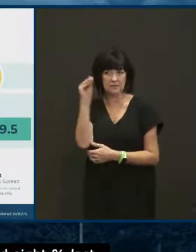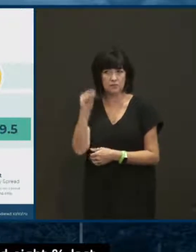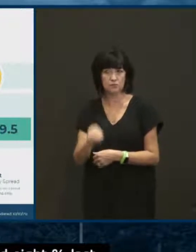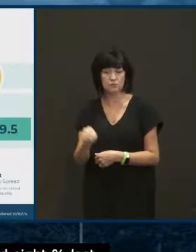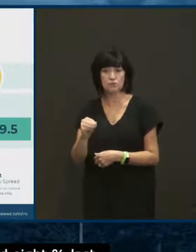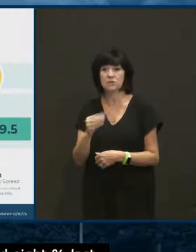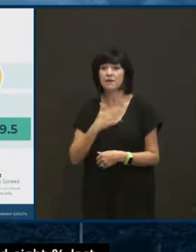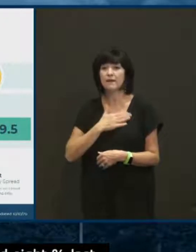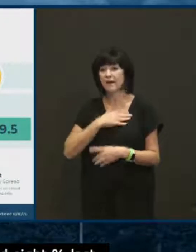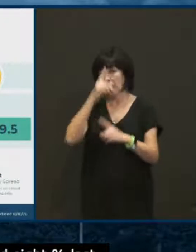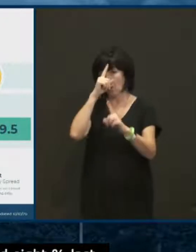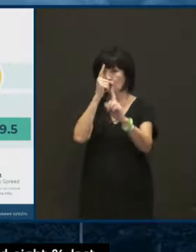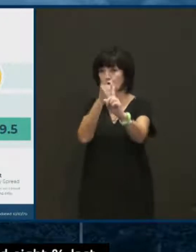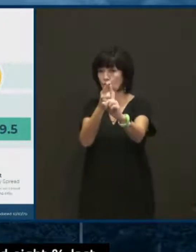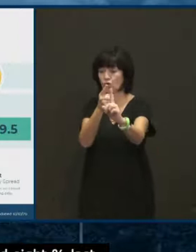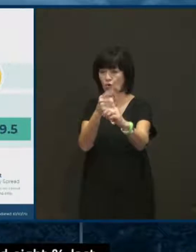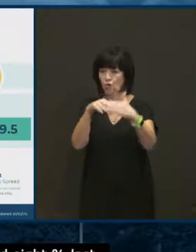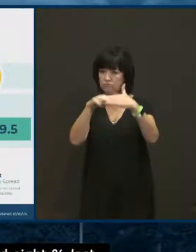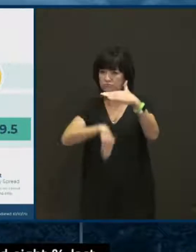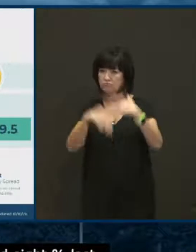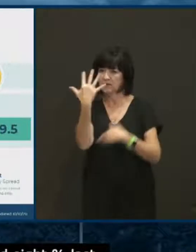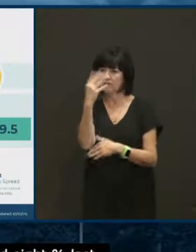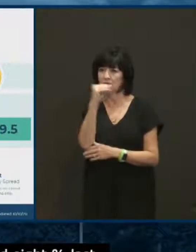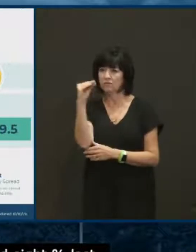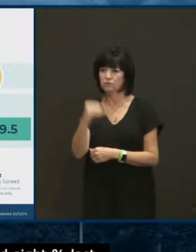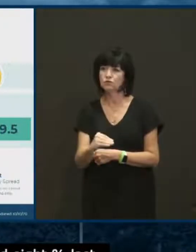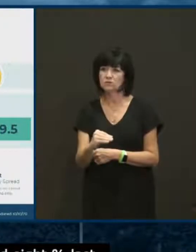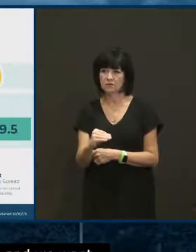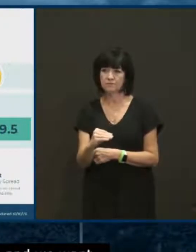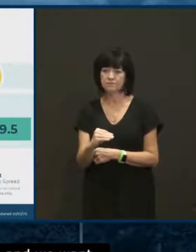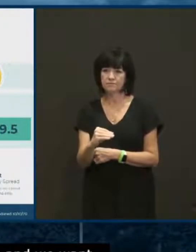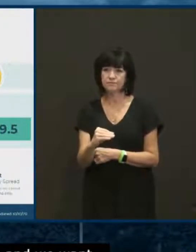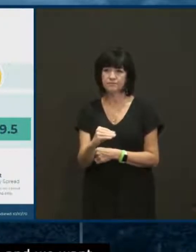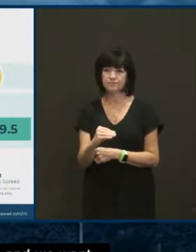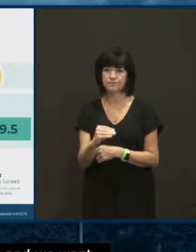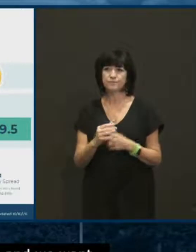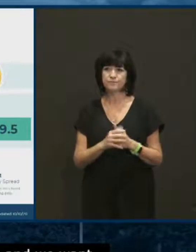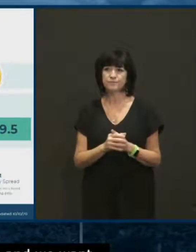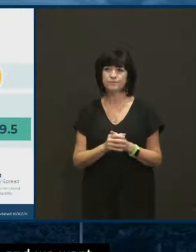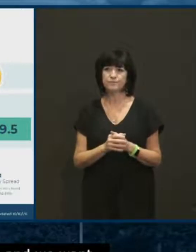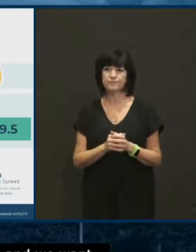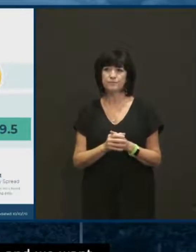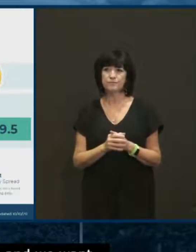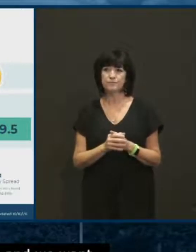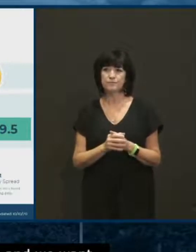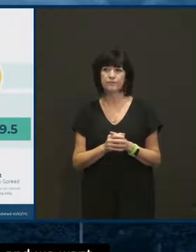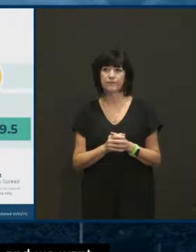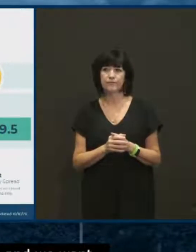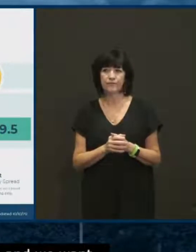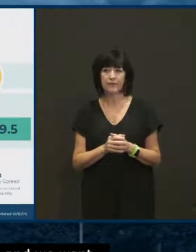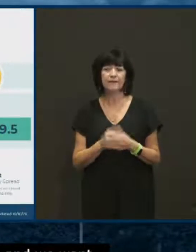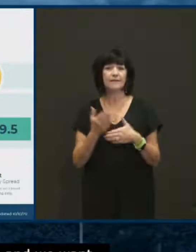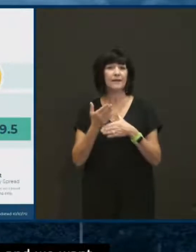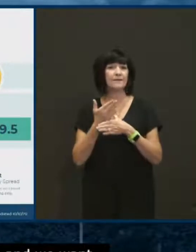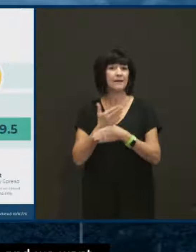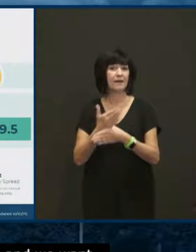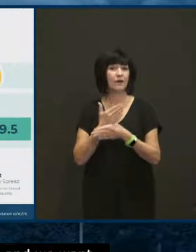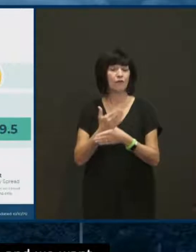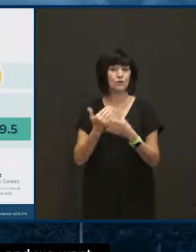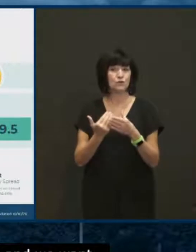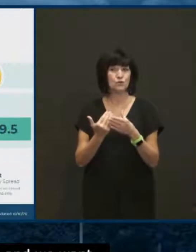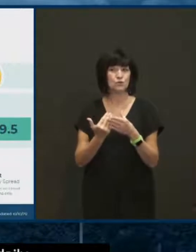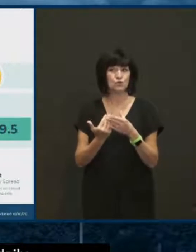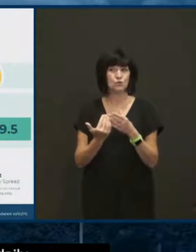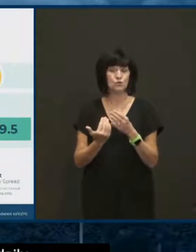be under 5%. And then, of course, the average new daily hospitalizations is still in the